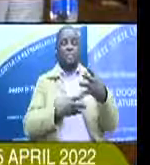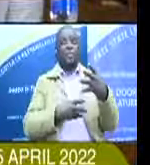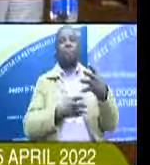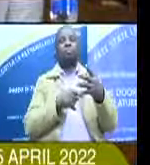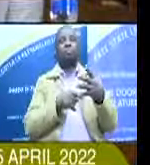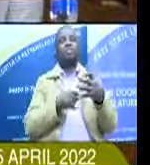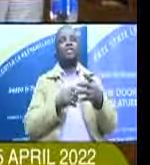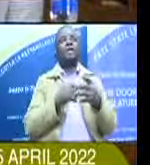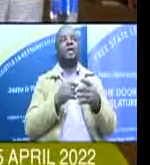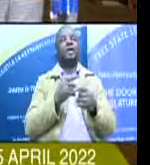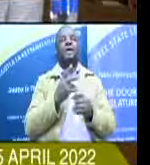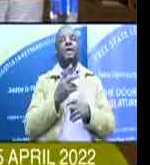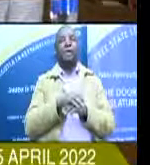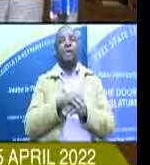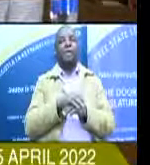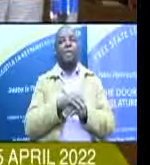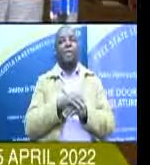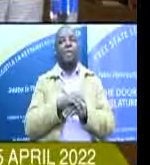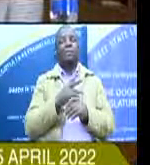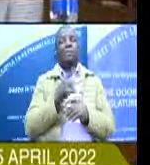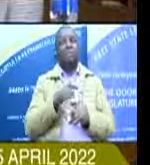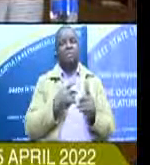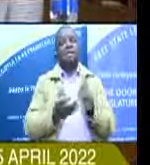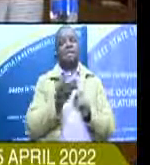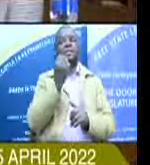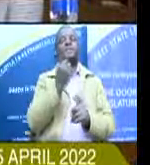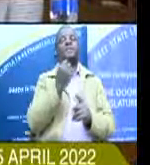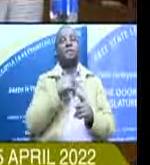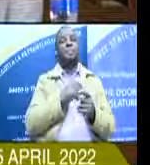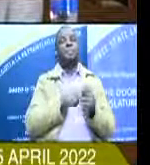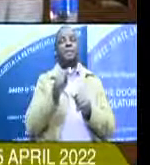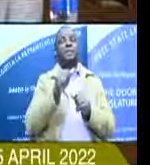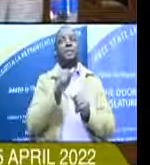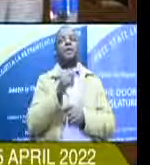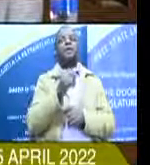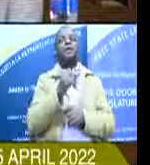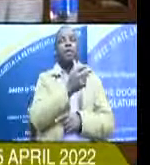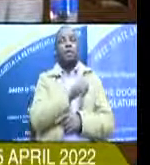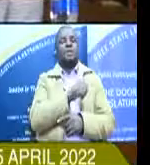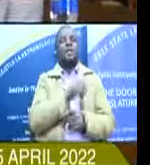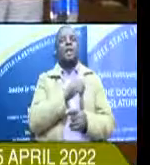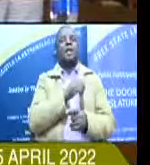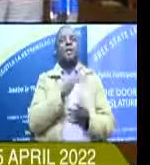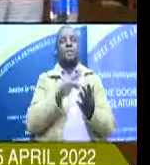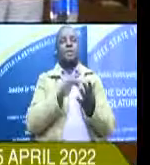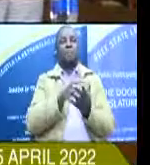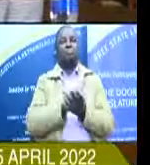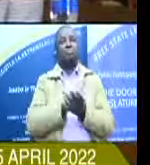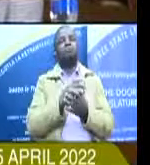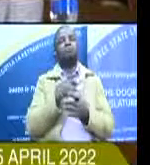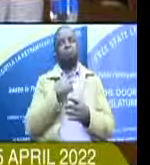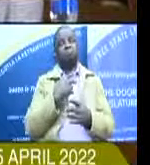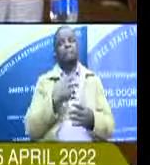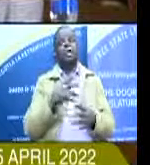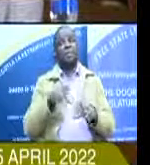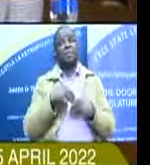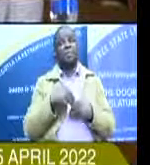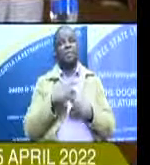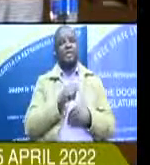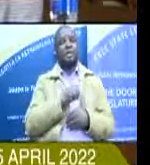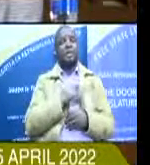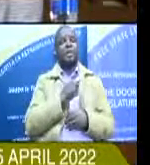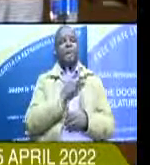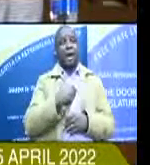Pelonomi Tertiary and Universitas Academic Hospital, achieved the ideal hospital status. Speaker, we acknowledge that half of our